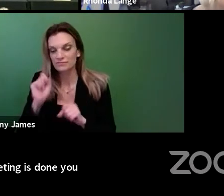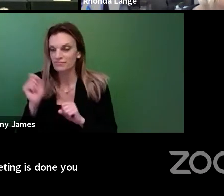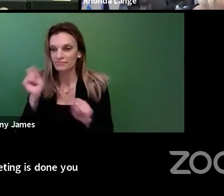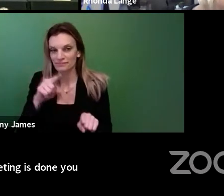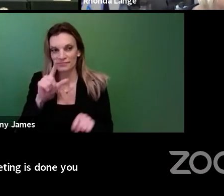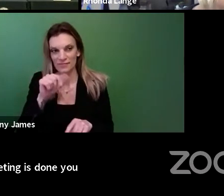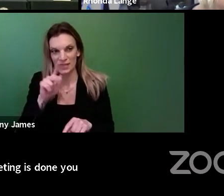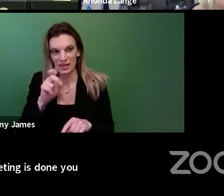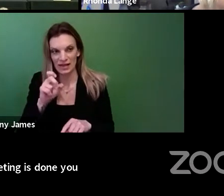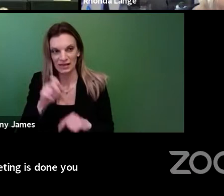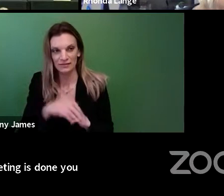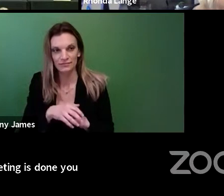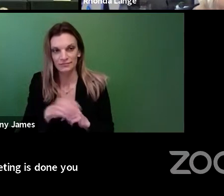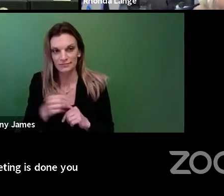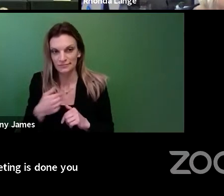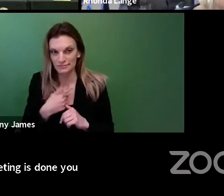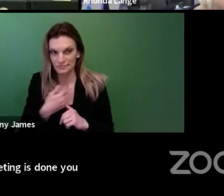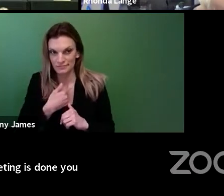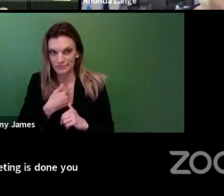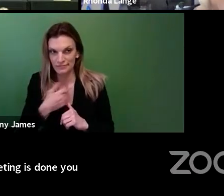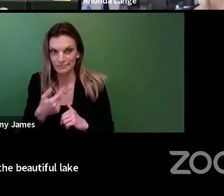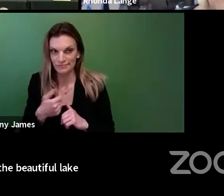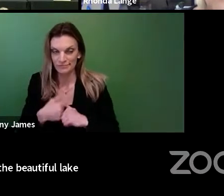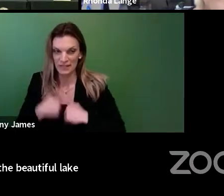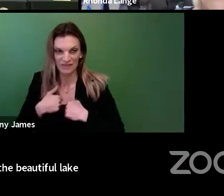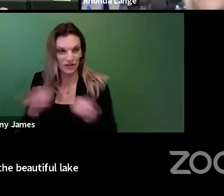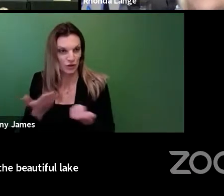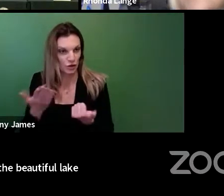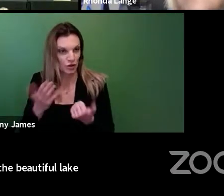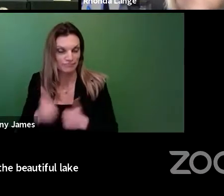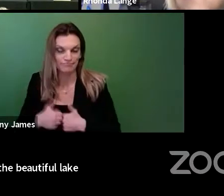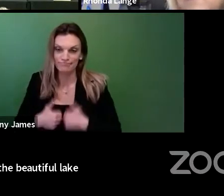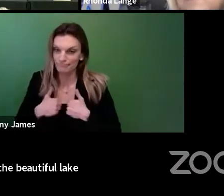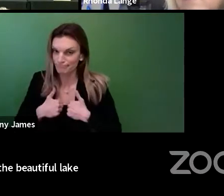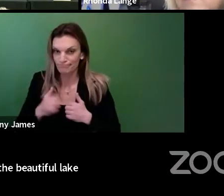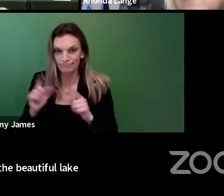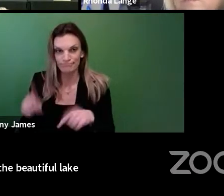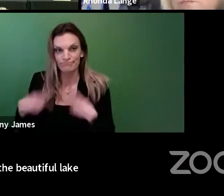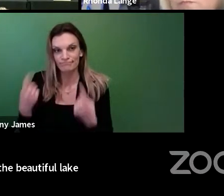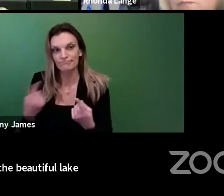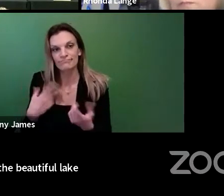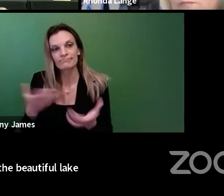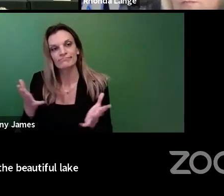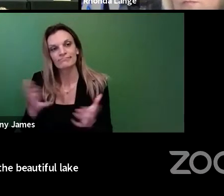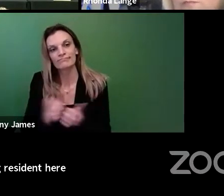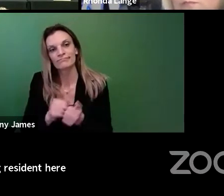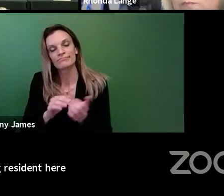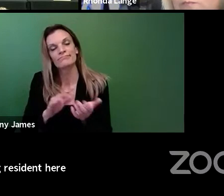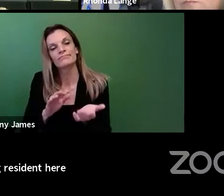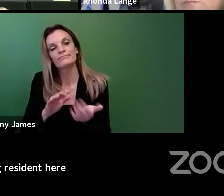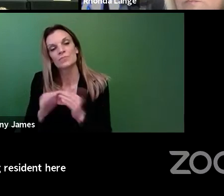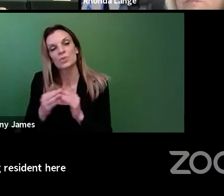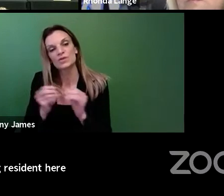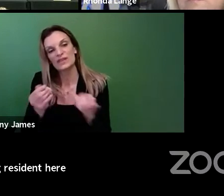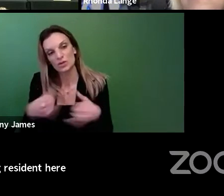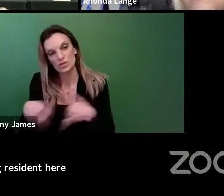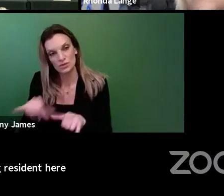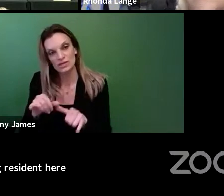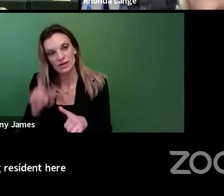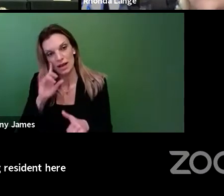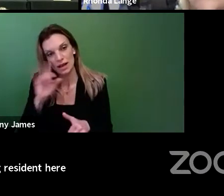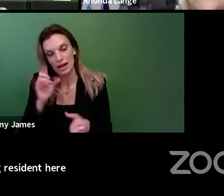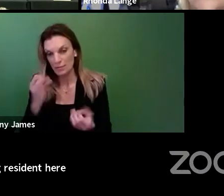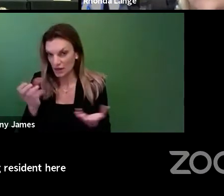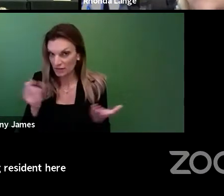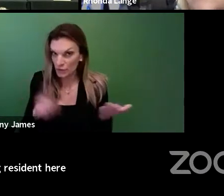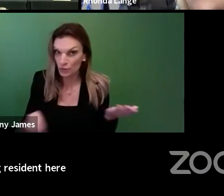tonight. I'm a lifelong resident here in Muskegon County, and I'd like to speak about communities of interest. Like many people